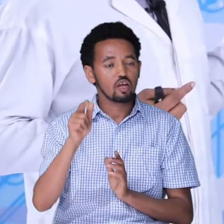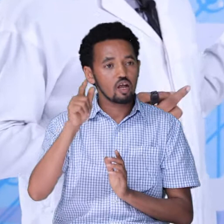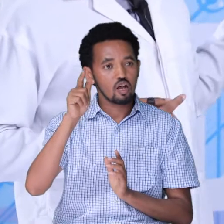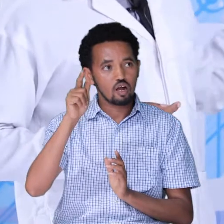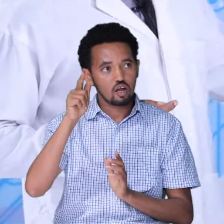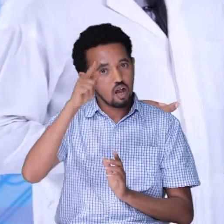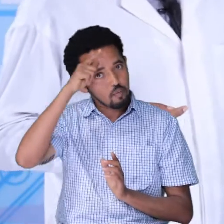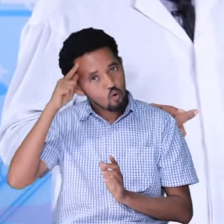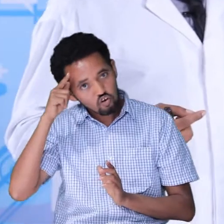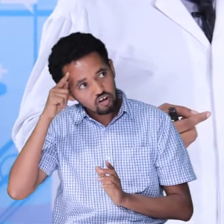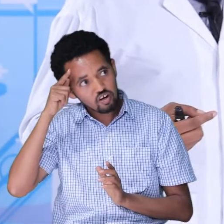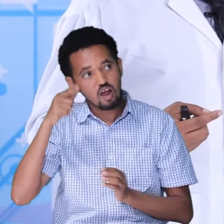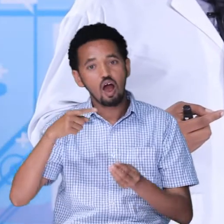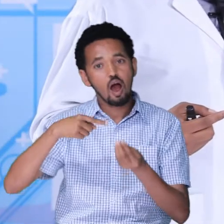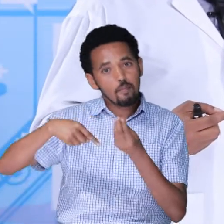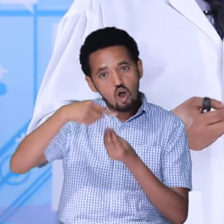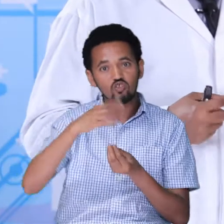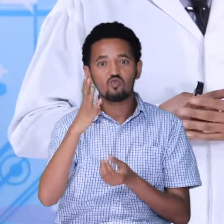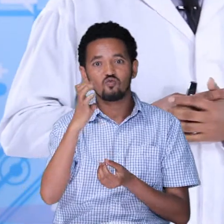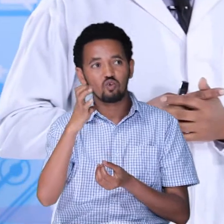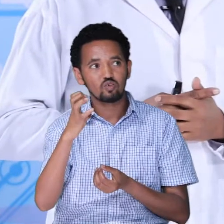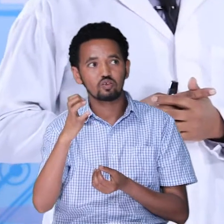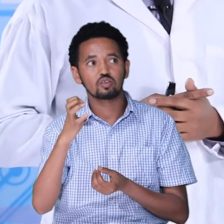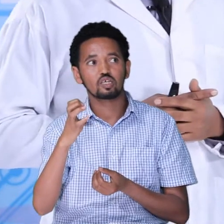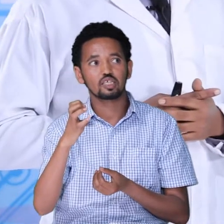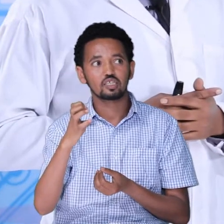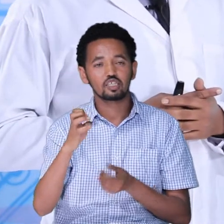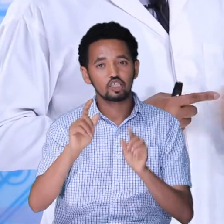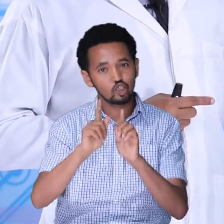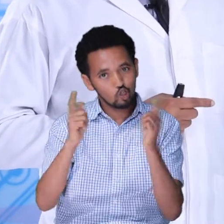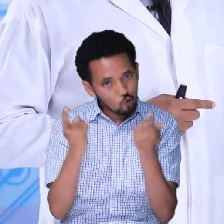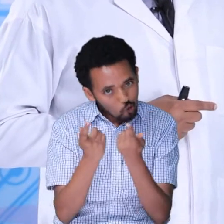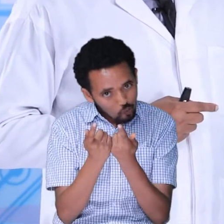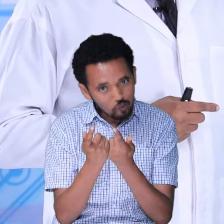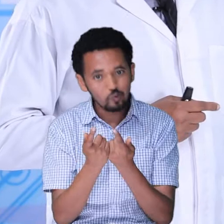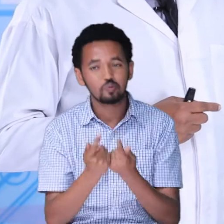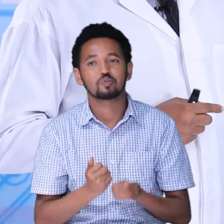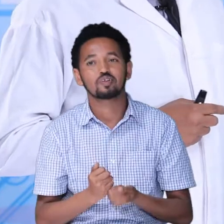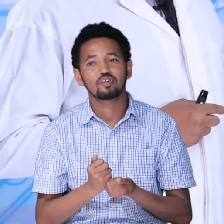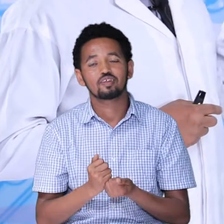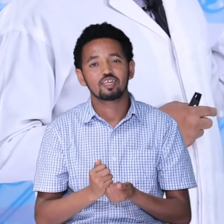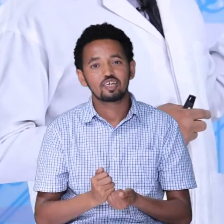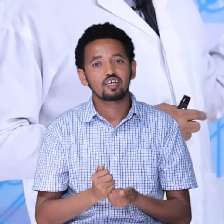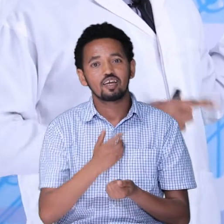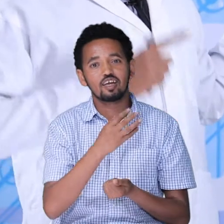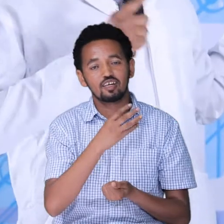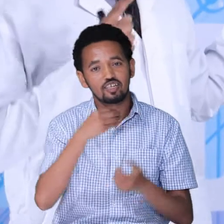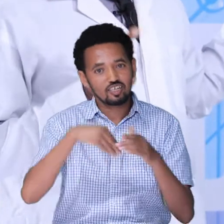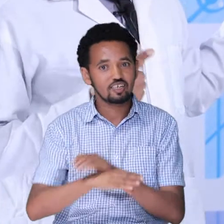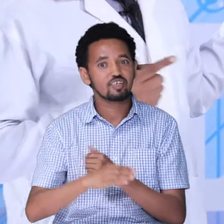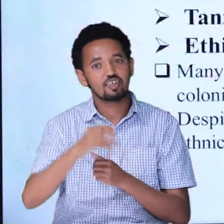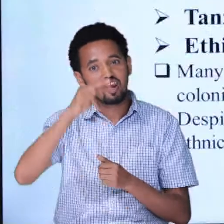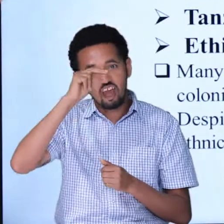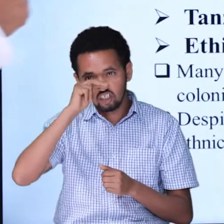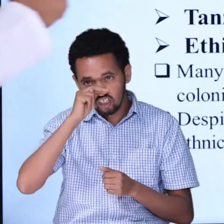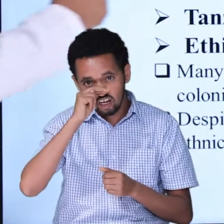Gabon, about 40 ethnicity. About 14 ethnicity in Gabon. In